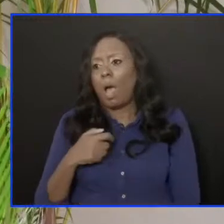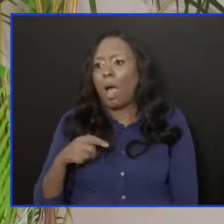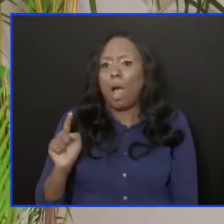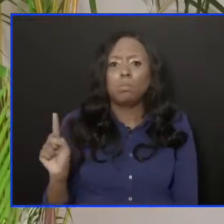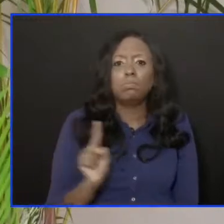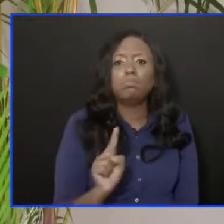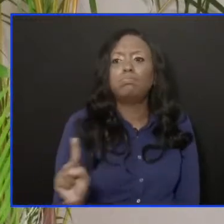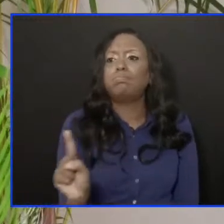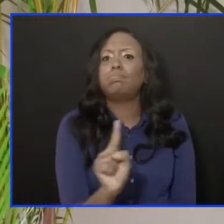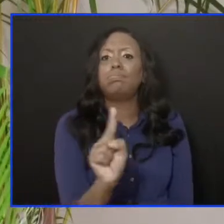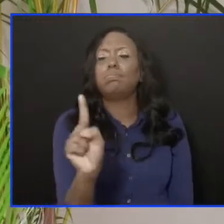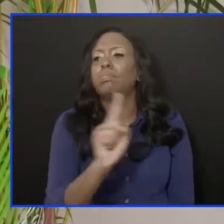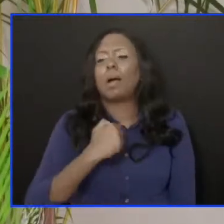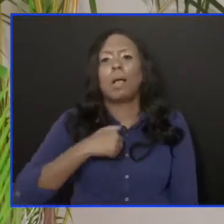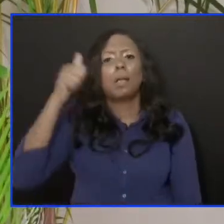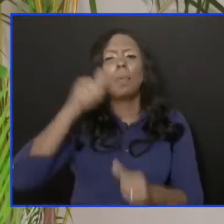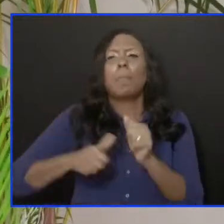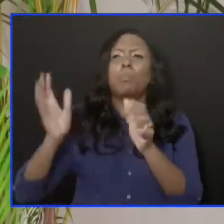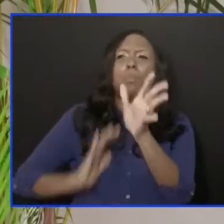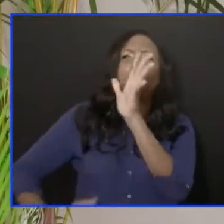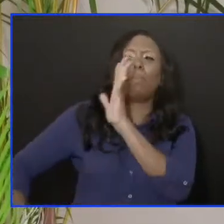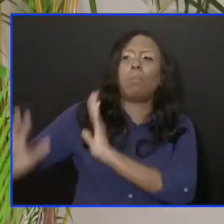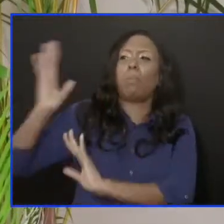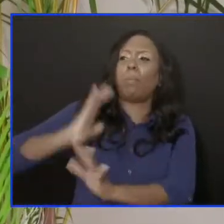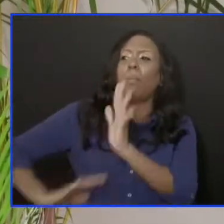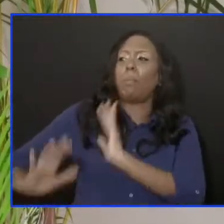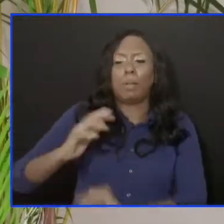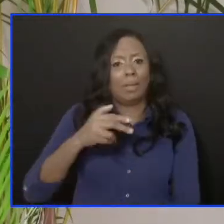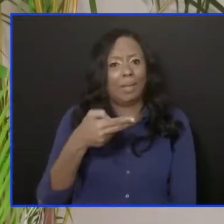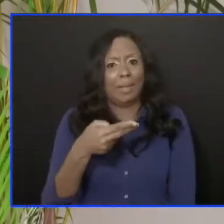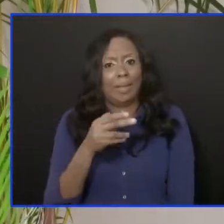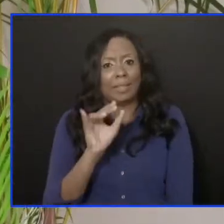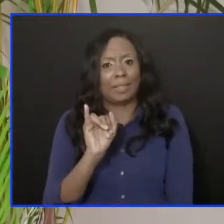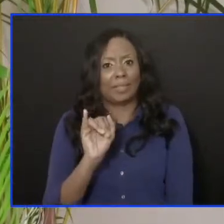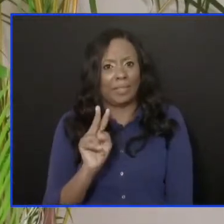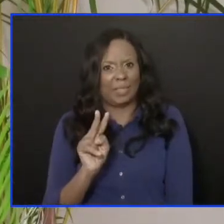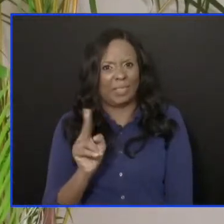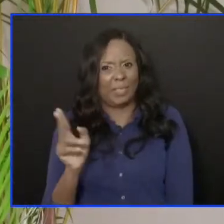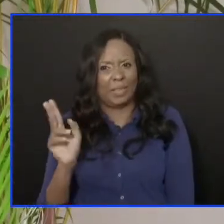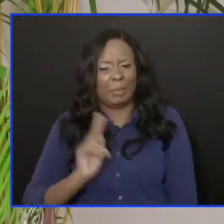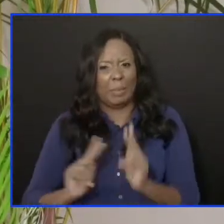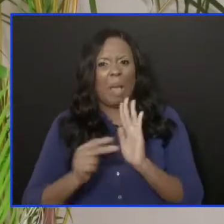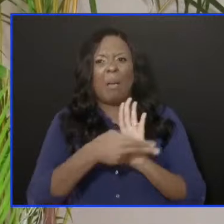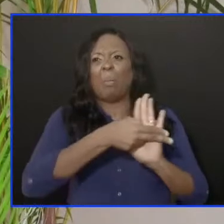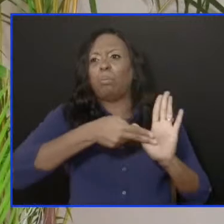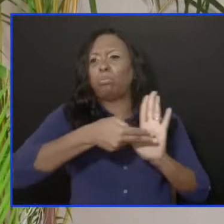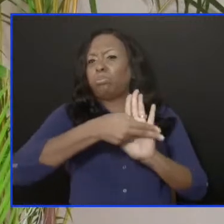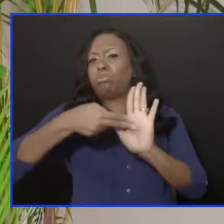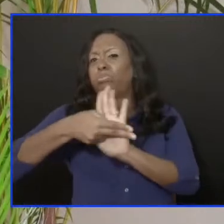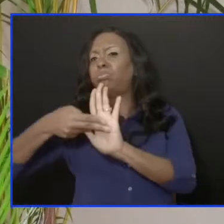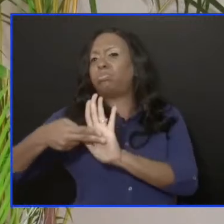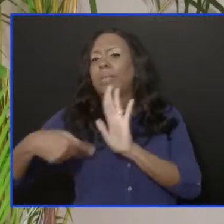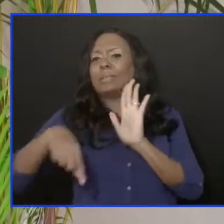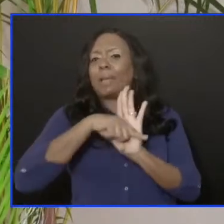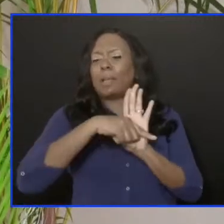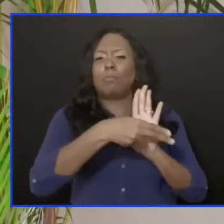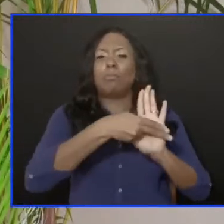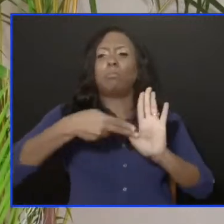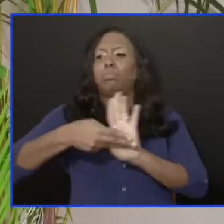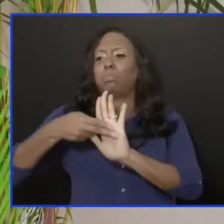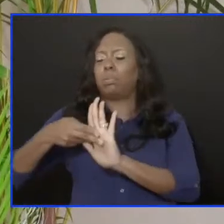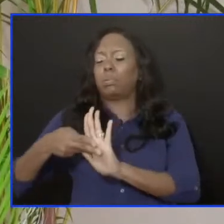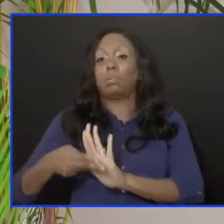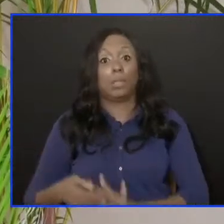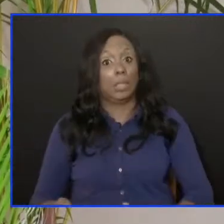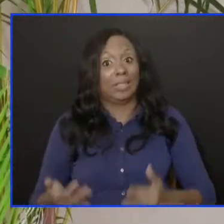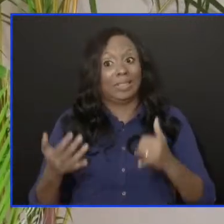the early days of HIV, when we had a great deal of stigma attached to the disease. COVID-19 is